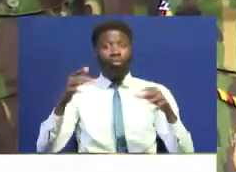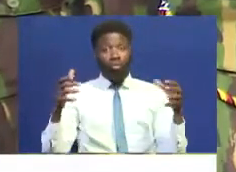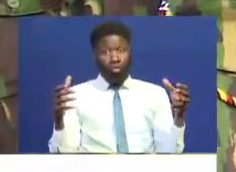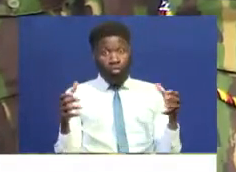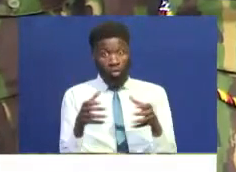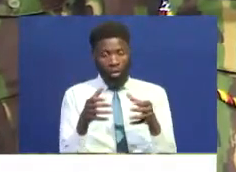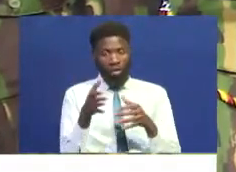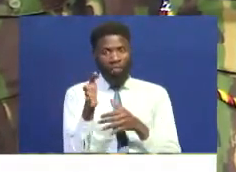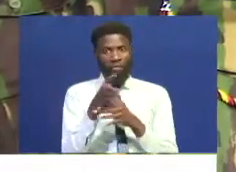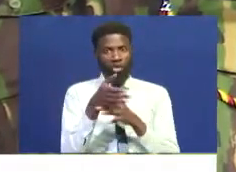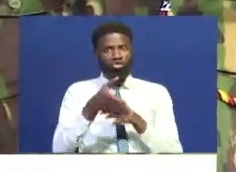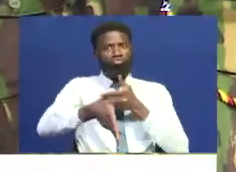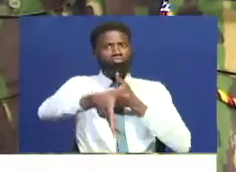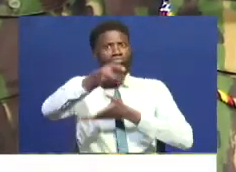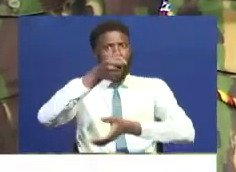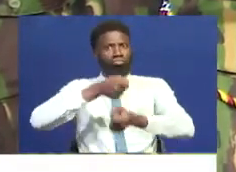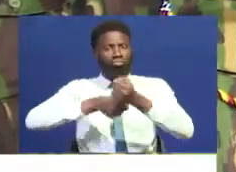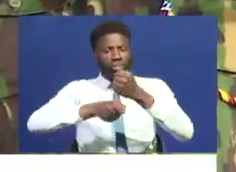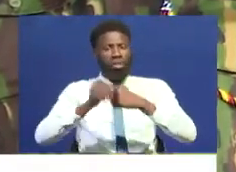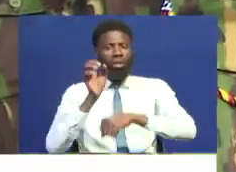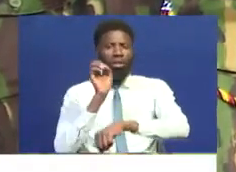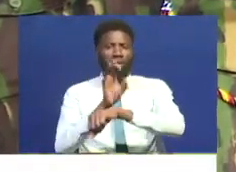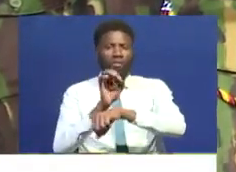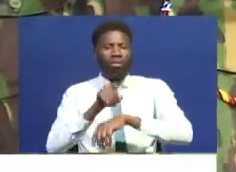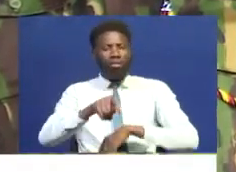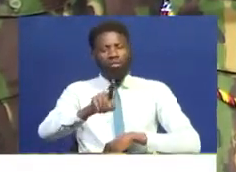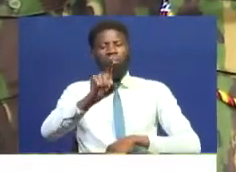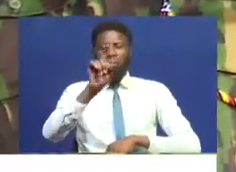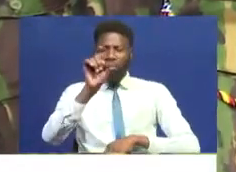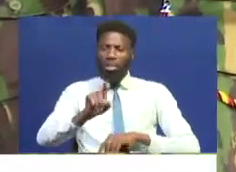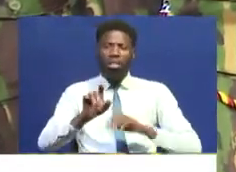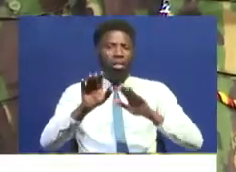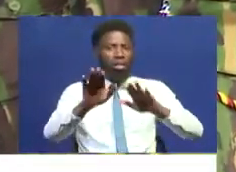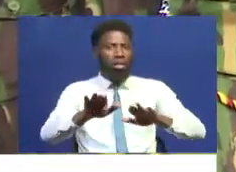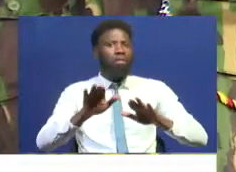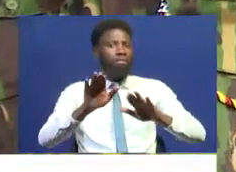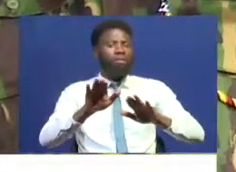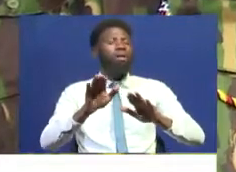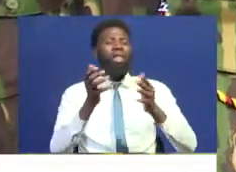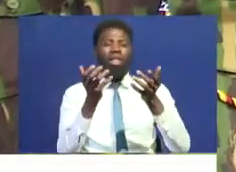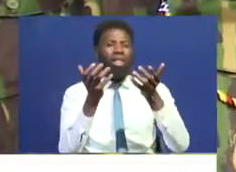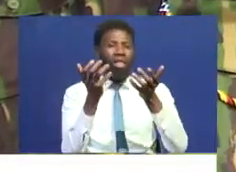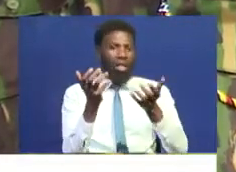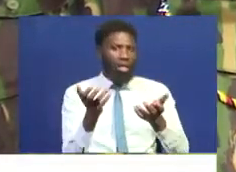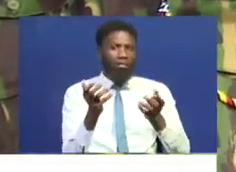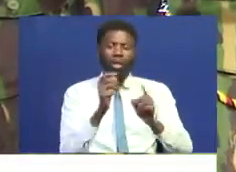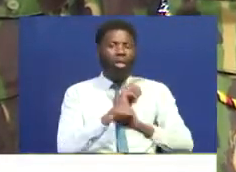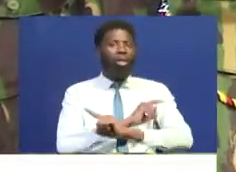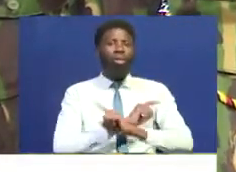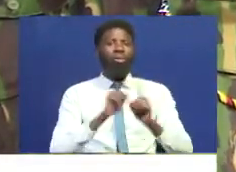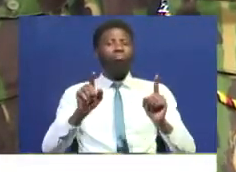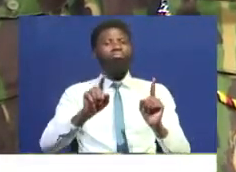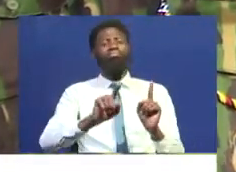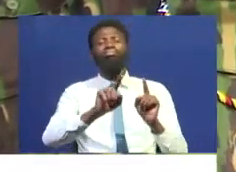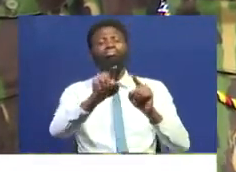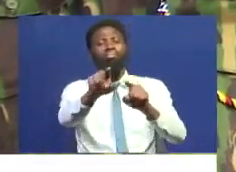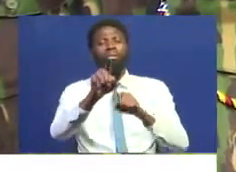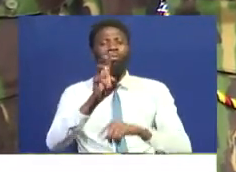therefore advised to be on the lookout and exercise extreme caution. Don't venture into the deep